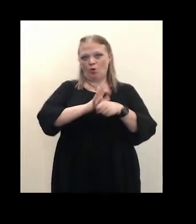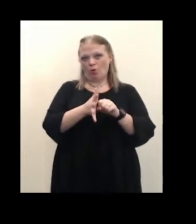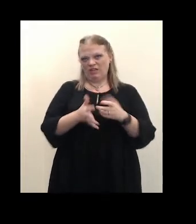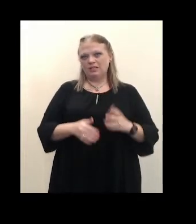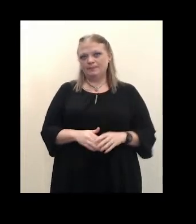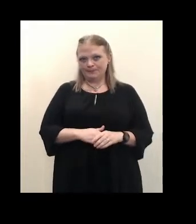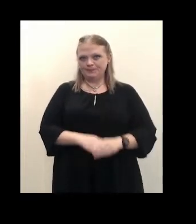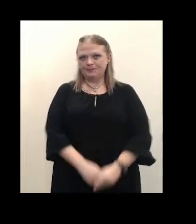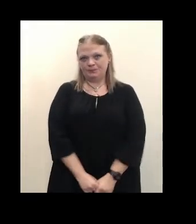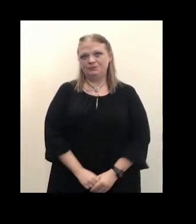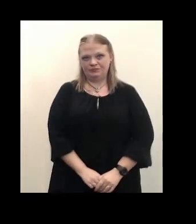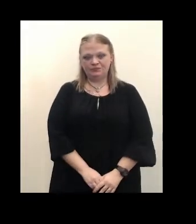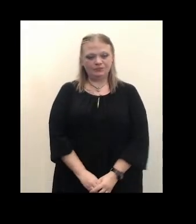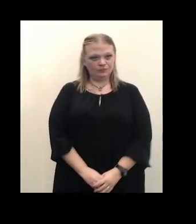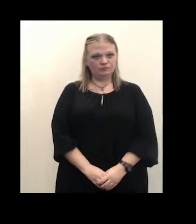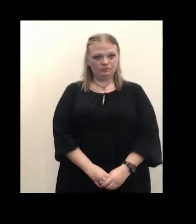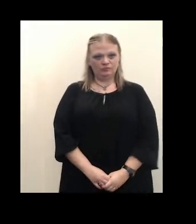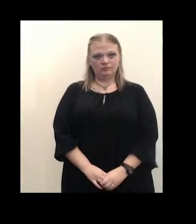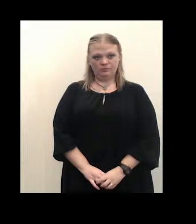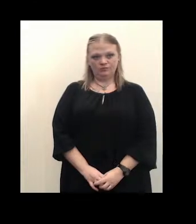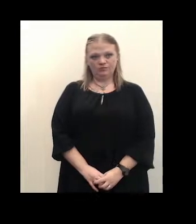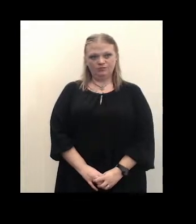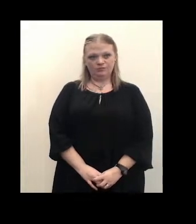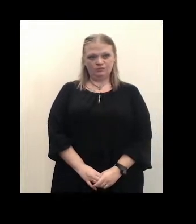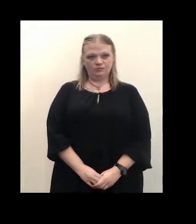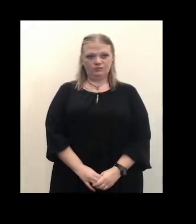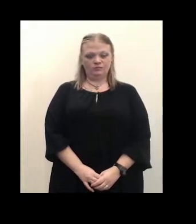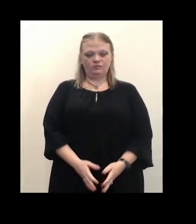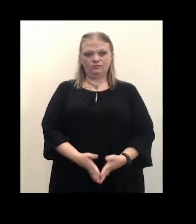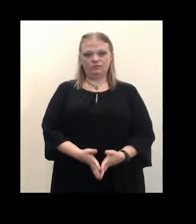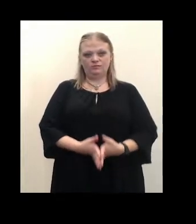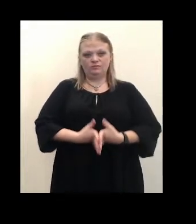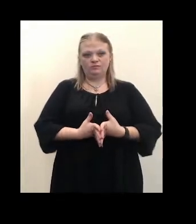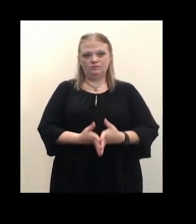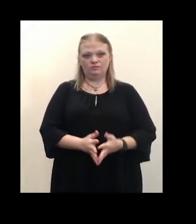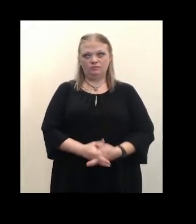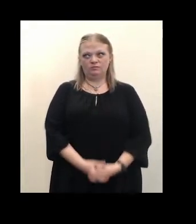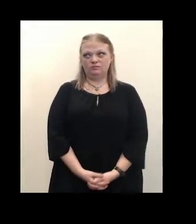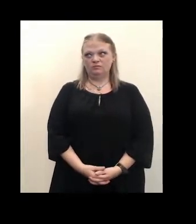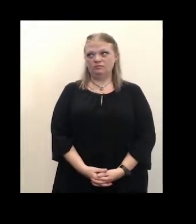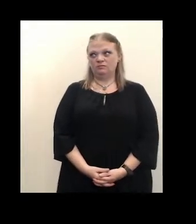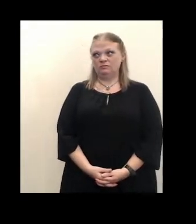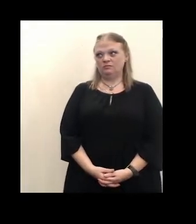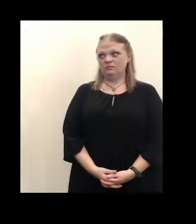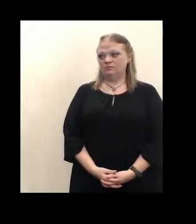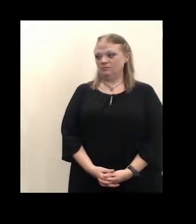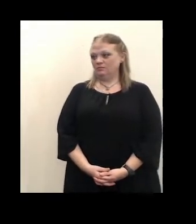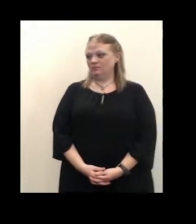So I have not grown since